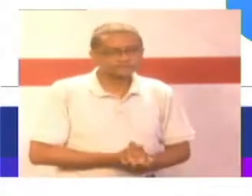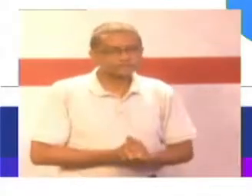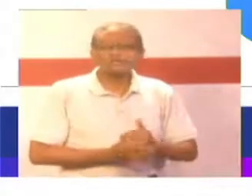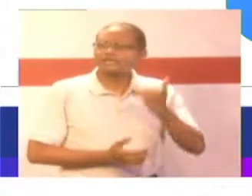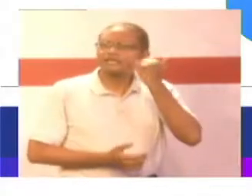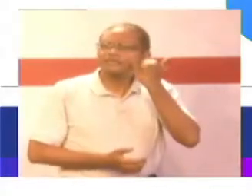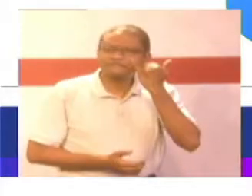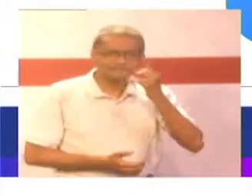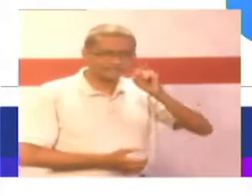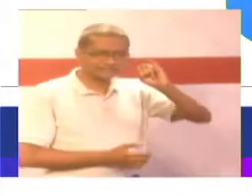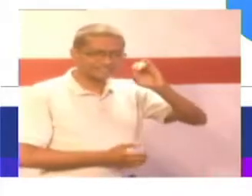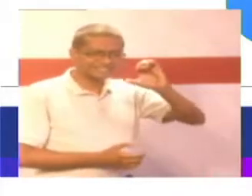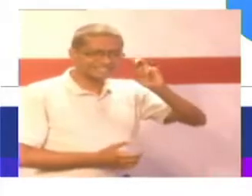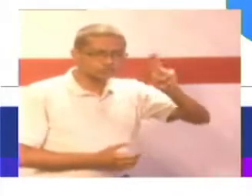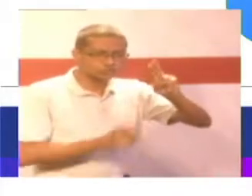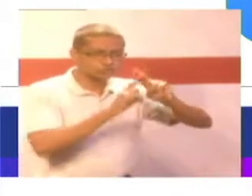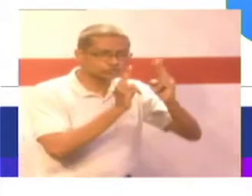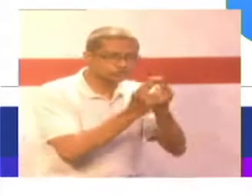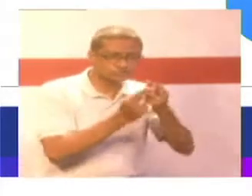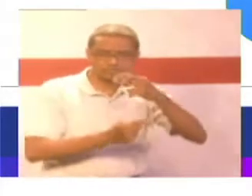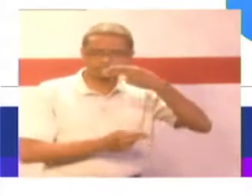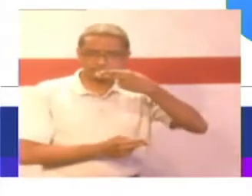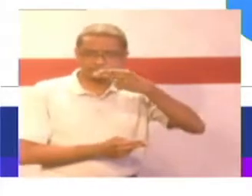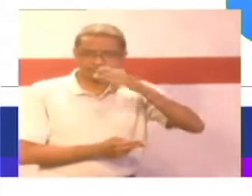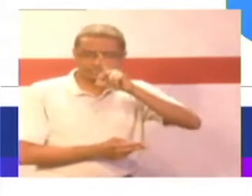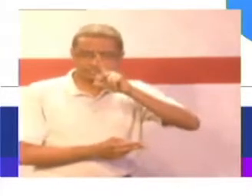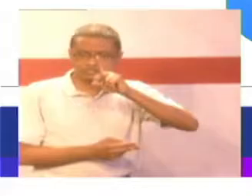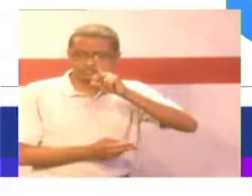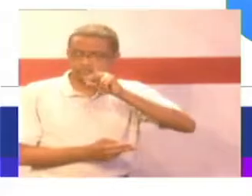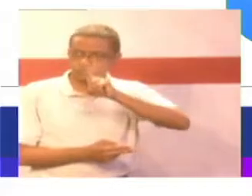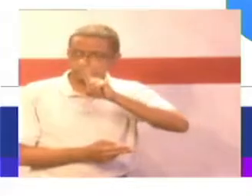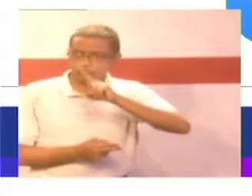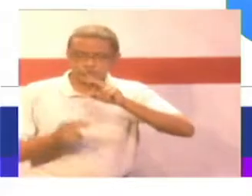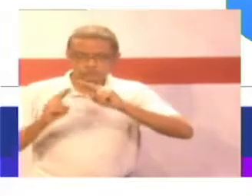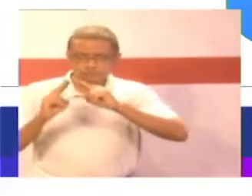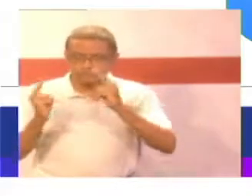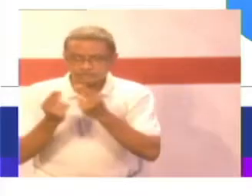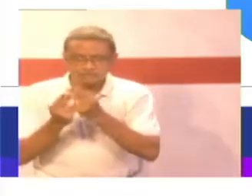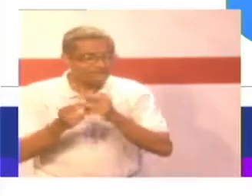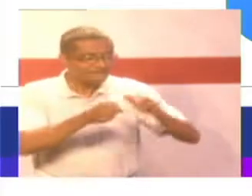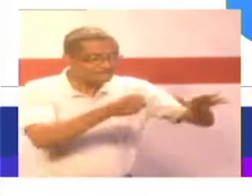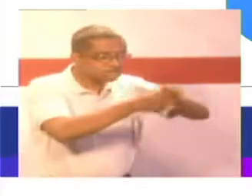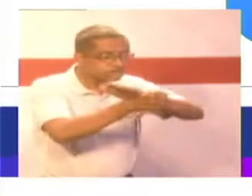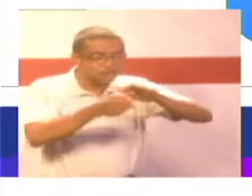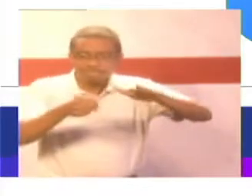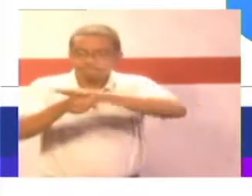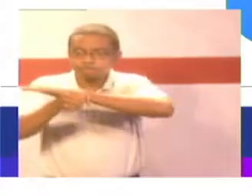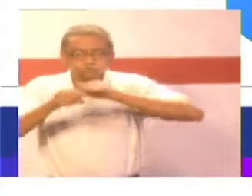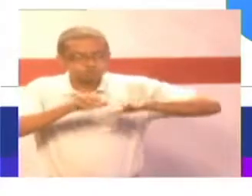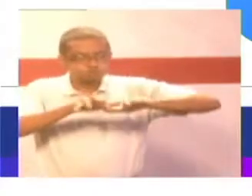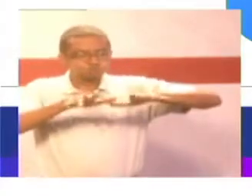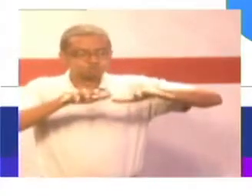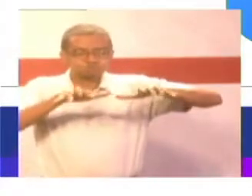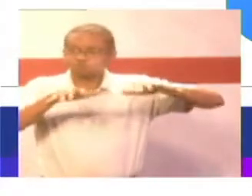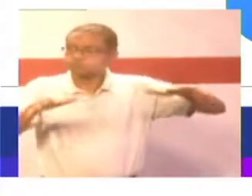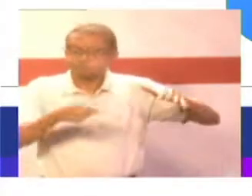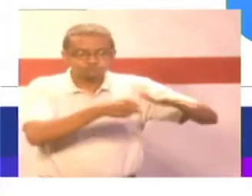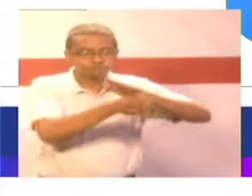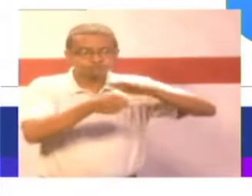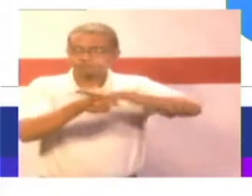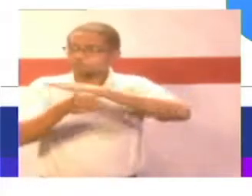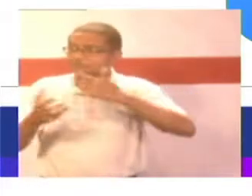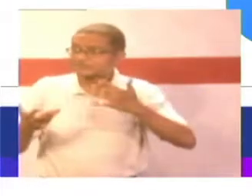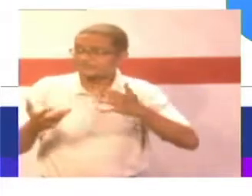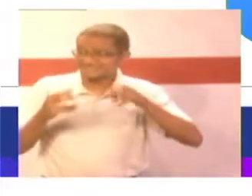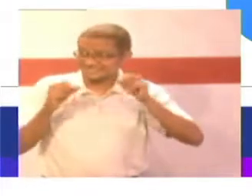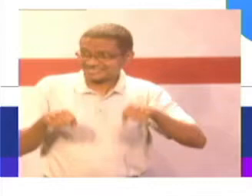HDU units are fully utilized, and those units are overwhelmed, can that actually trigger